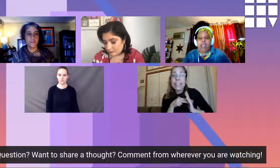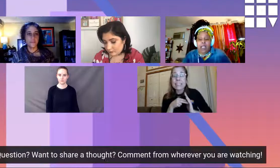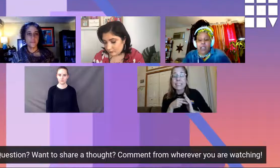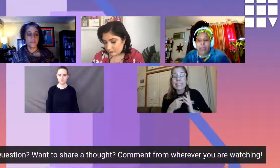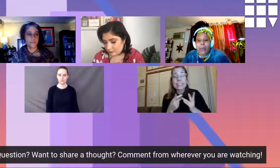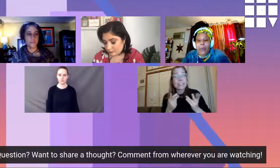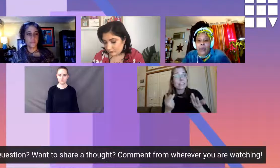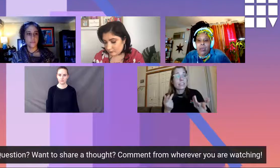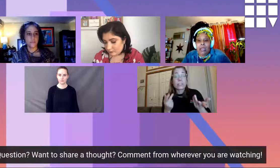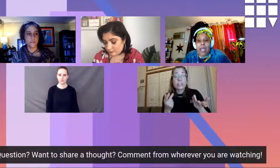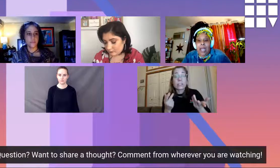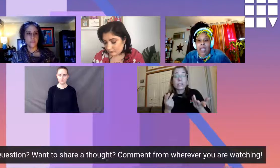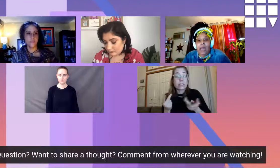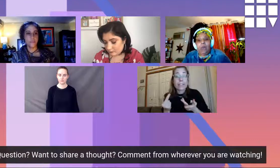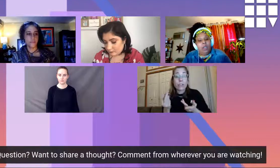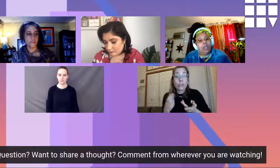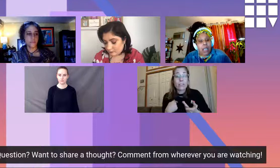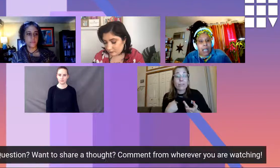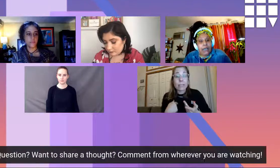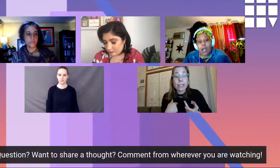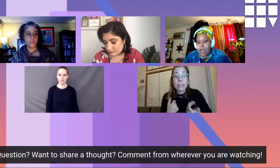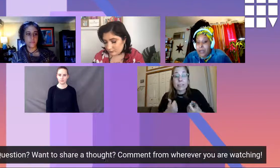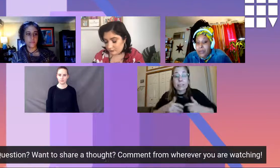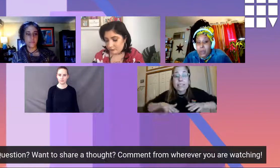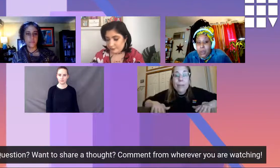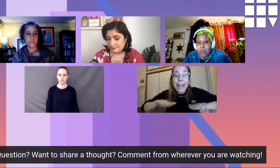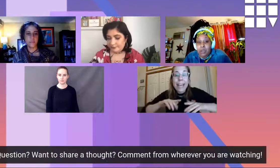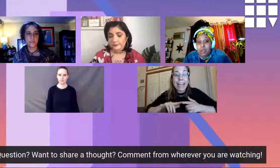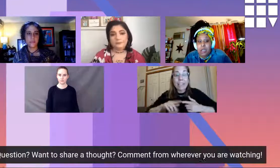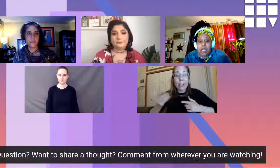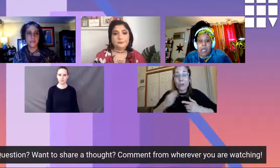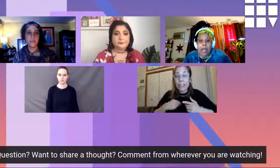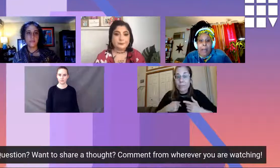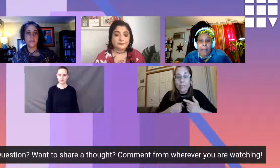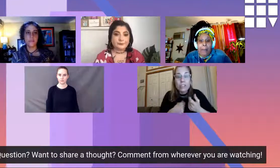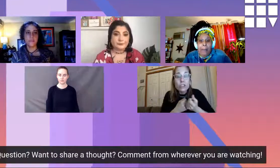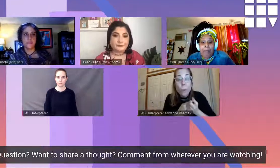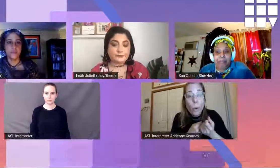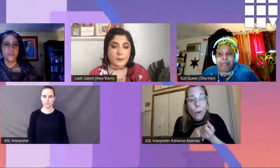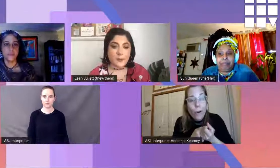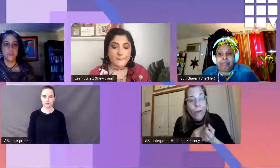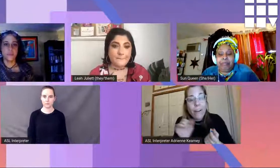space and, again, support that it would look like for other folks.